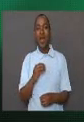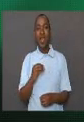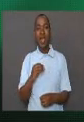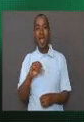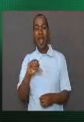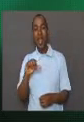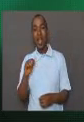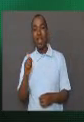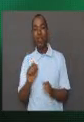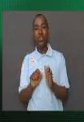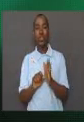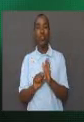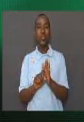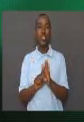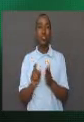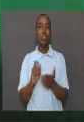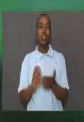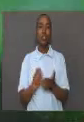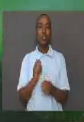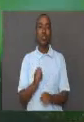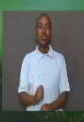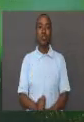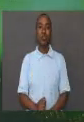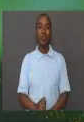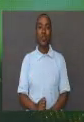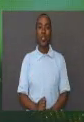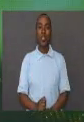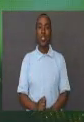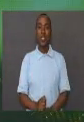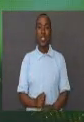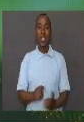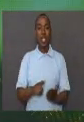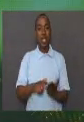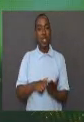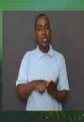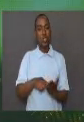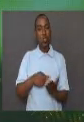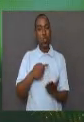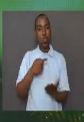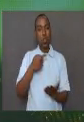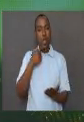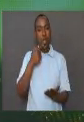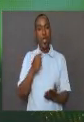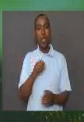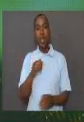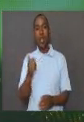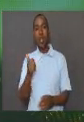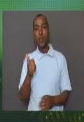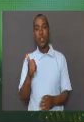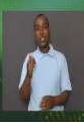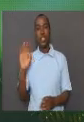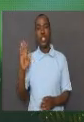other examples we listed. Honey, water, gesho stick,